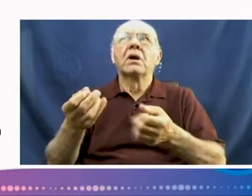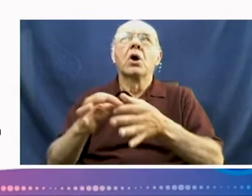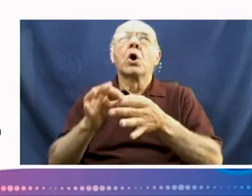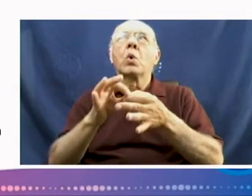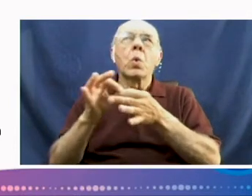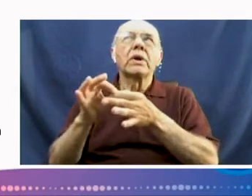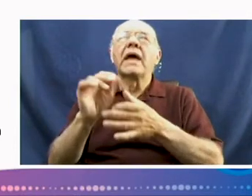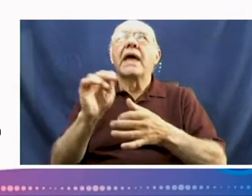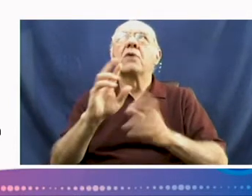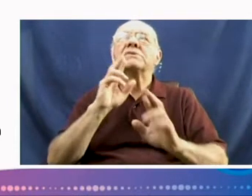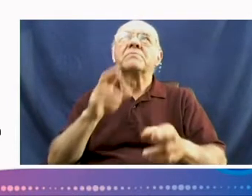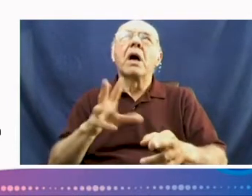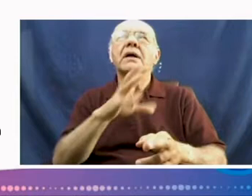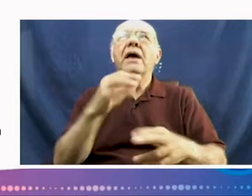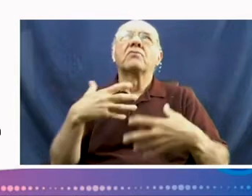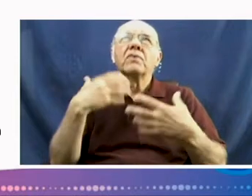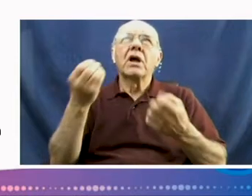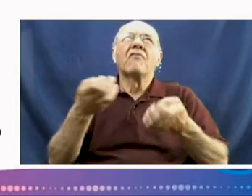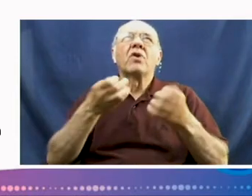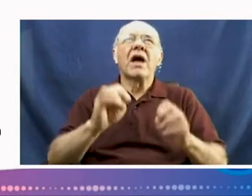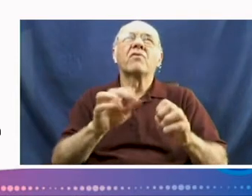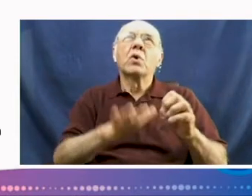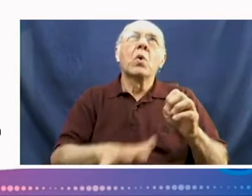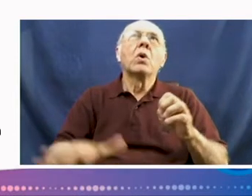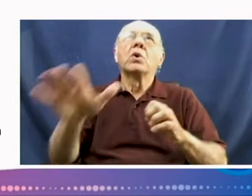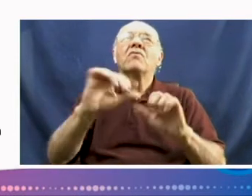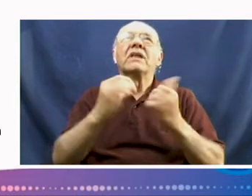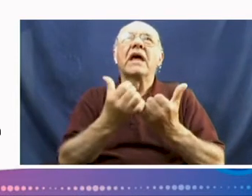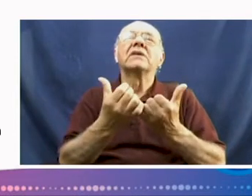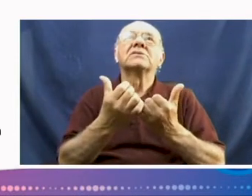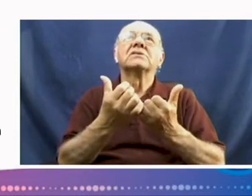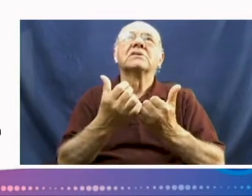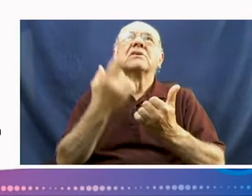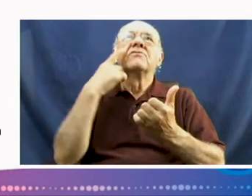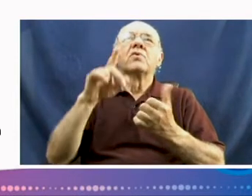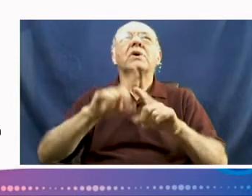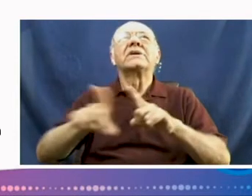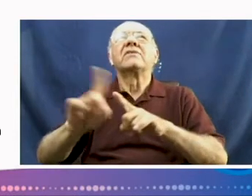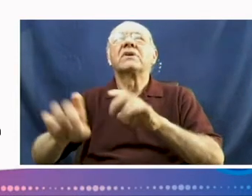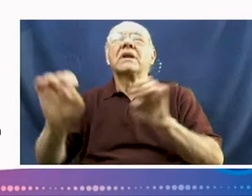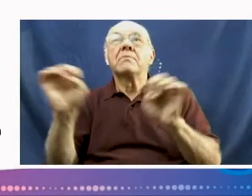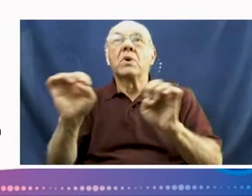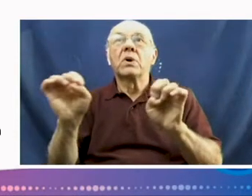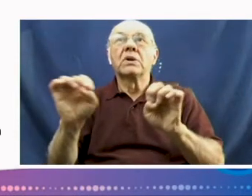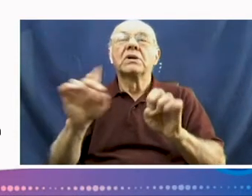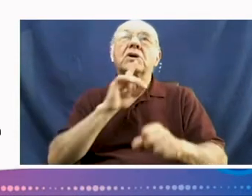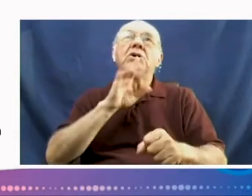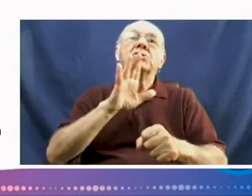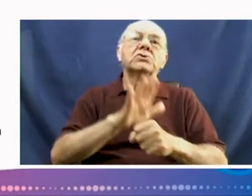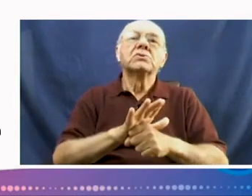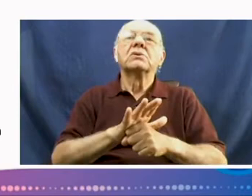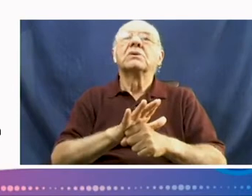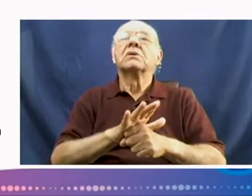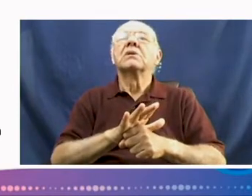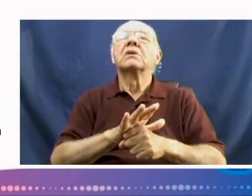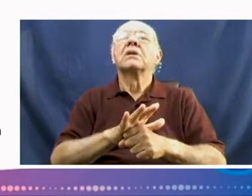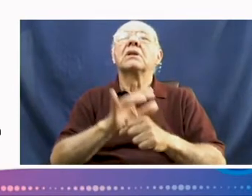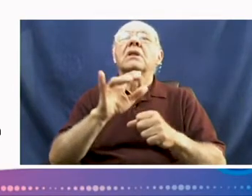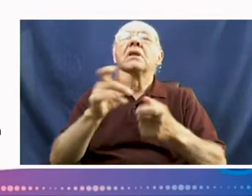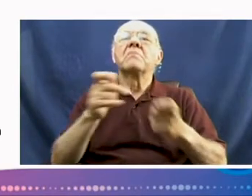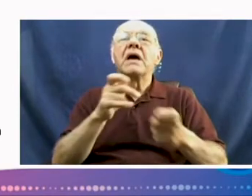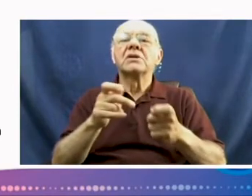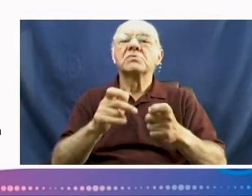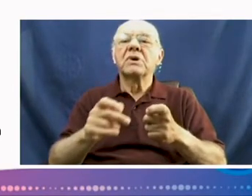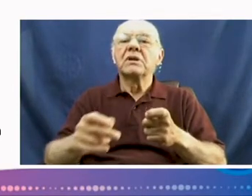coordinating response and recovery efforts across the agency for various emergencies, ensuring the management and proper functioning of the New